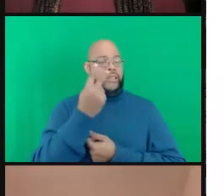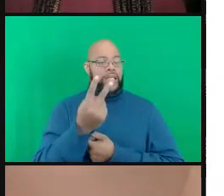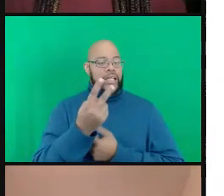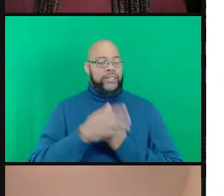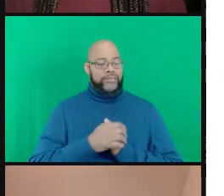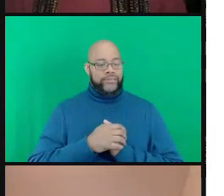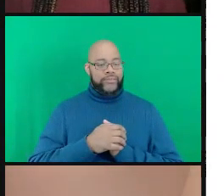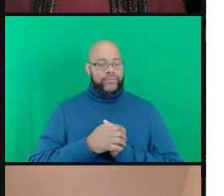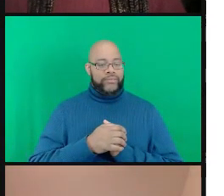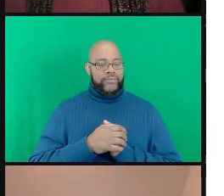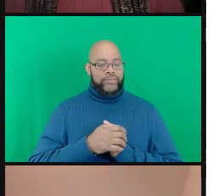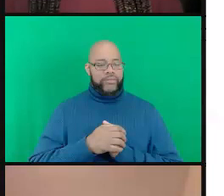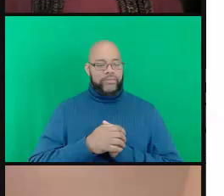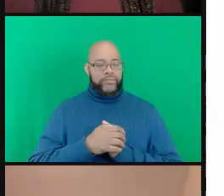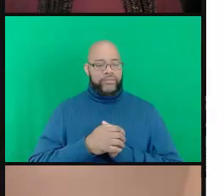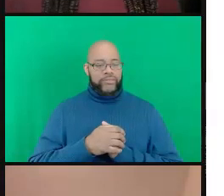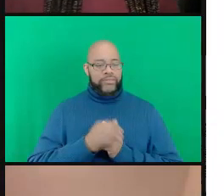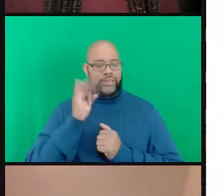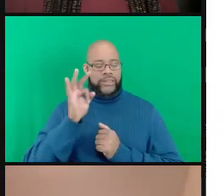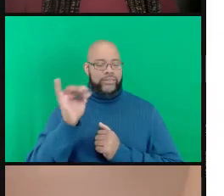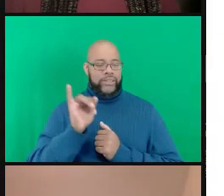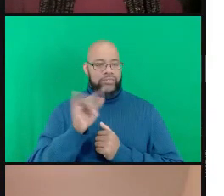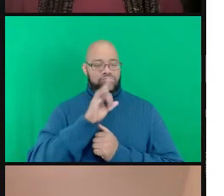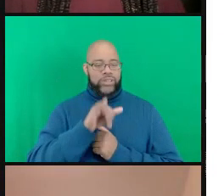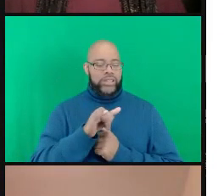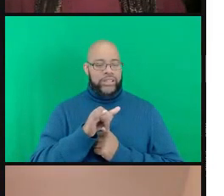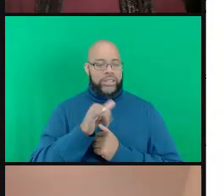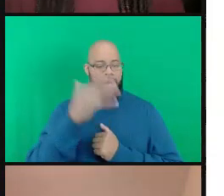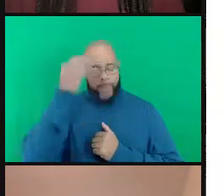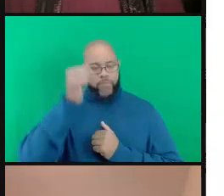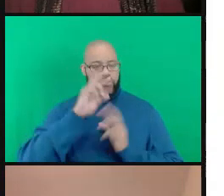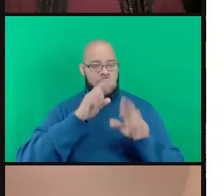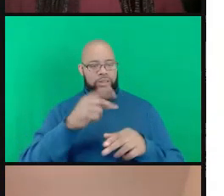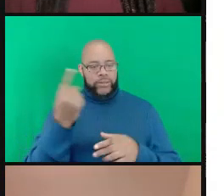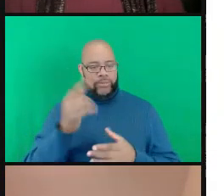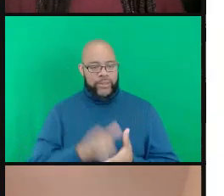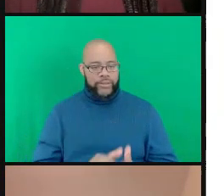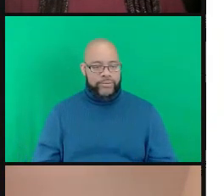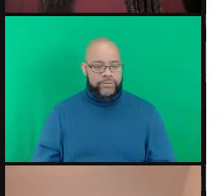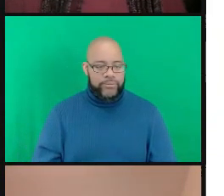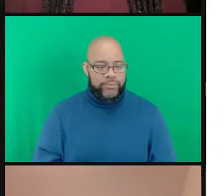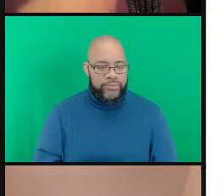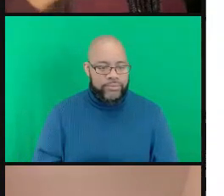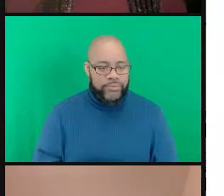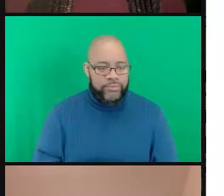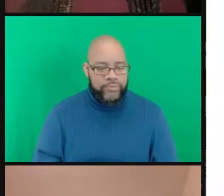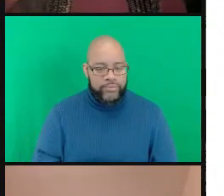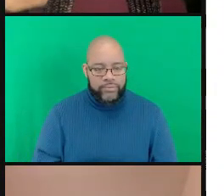if it's like really a memory response or something.